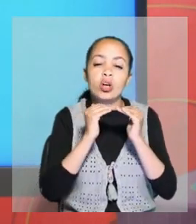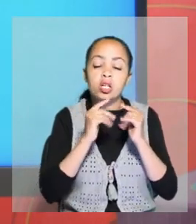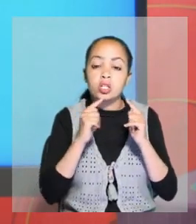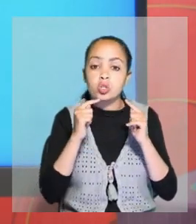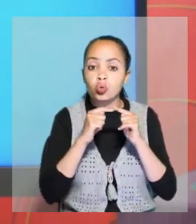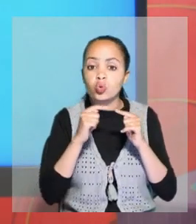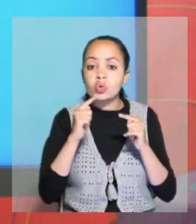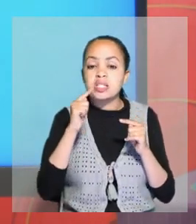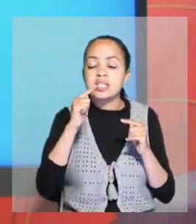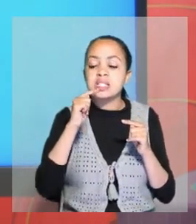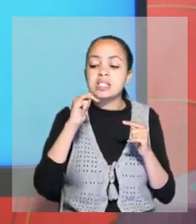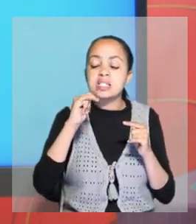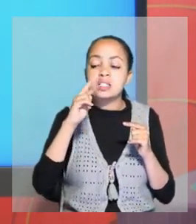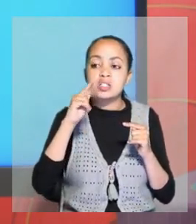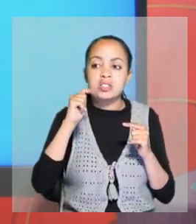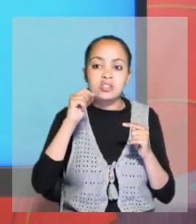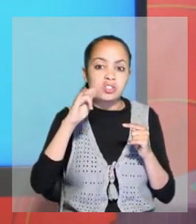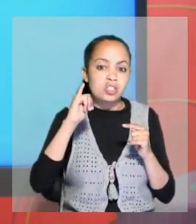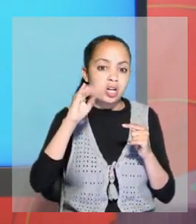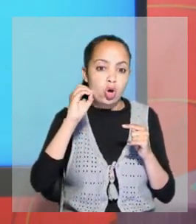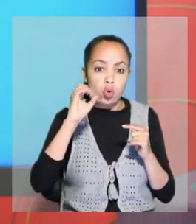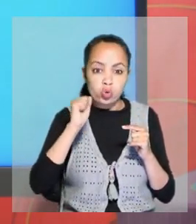to triose phosphate,